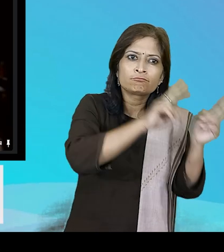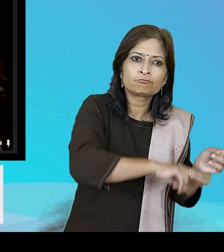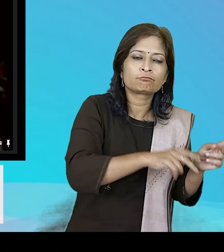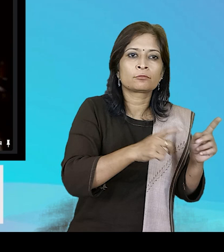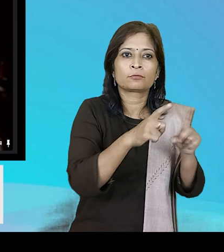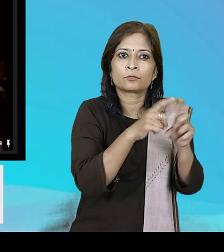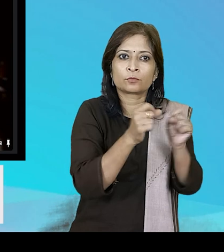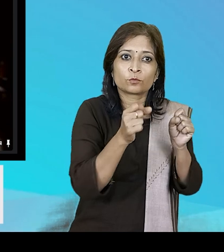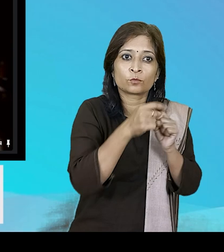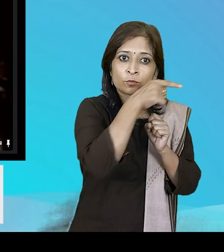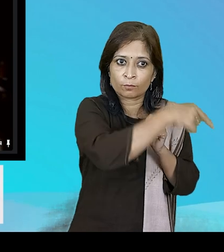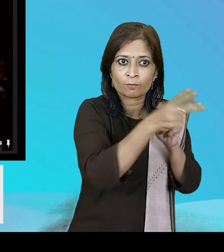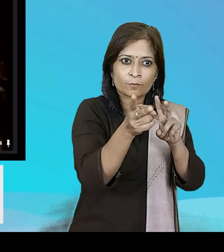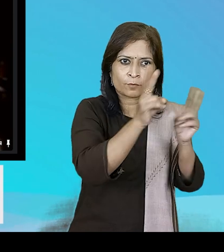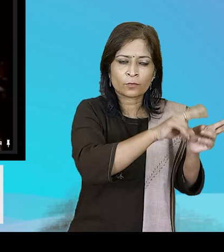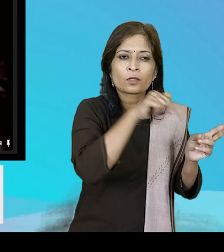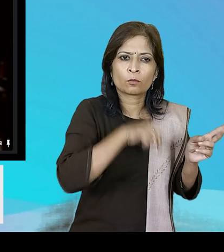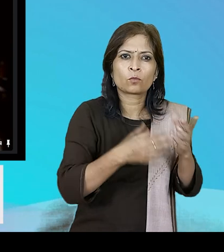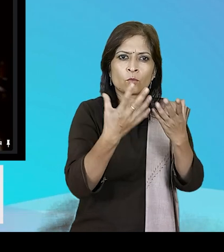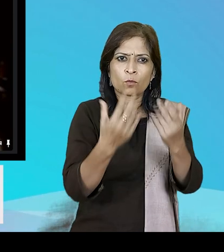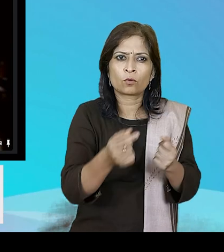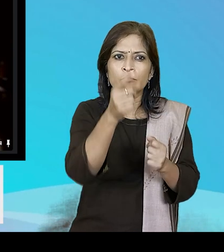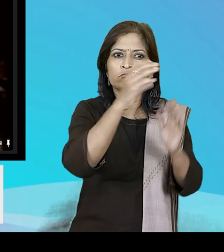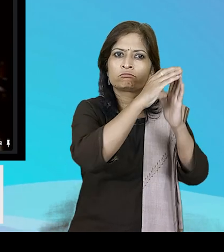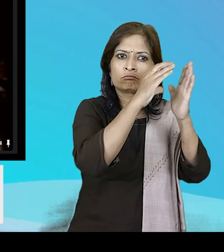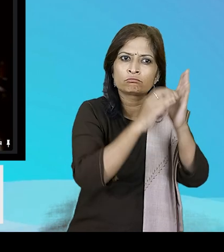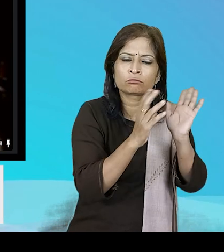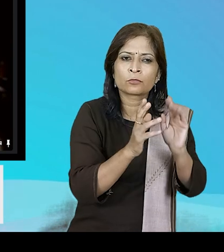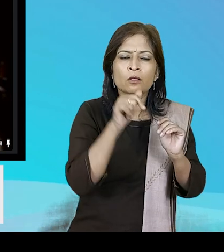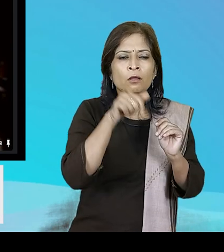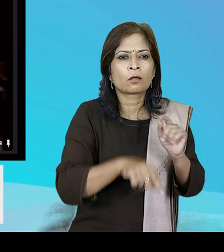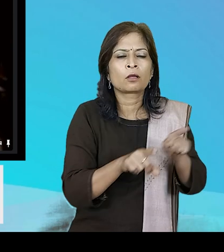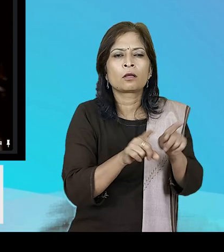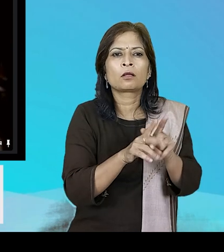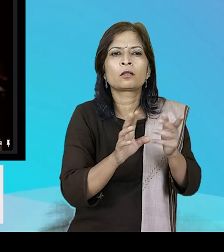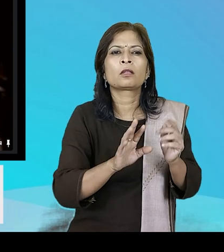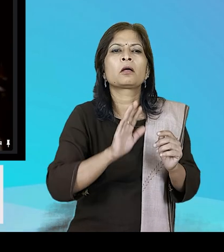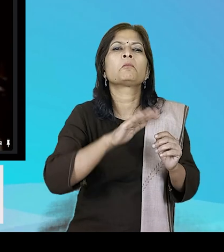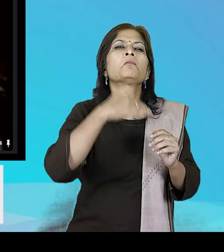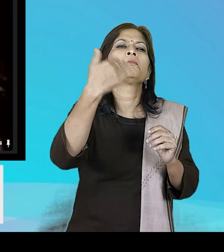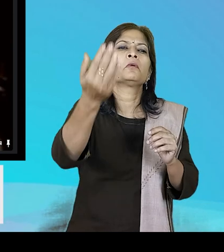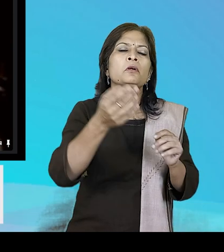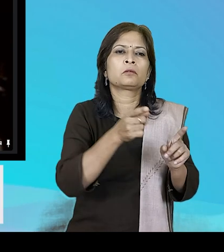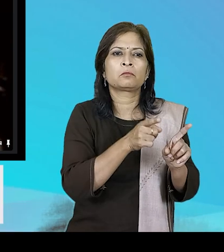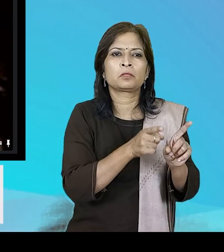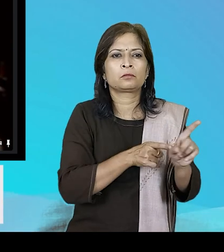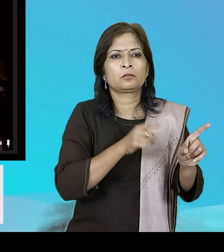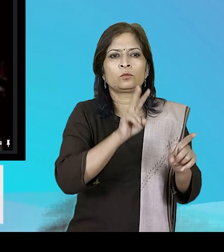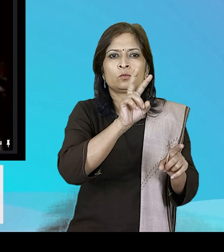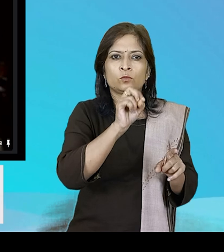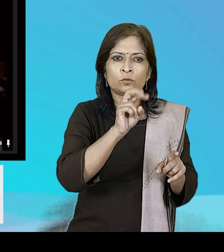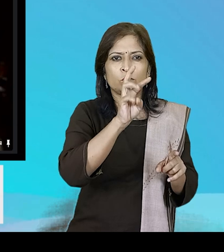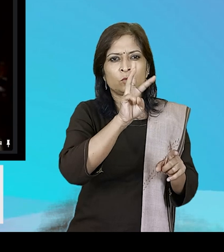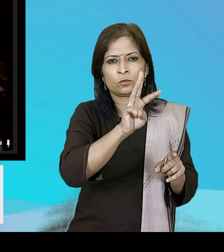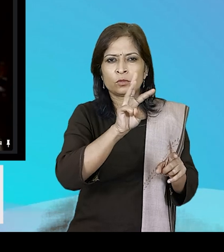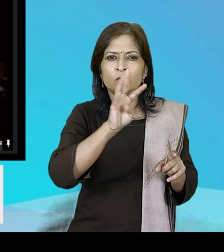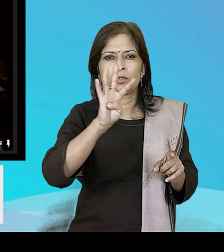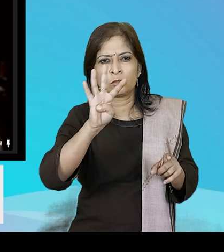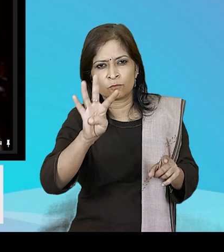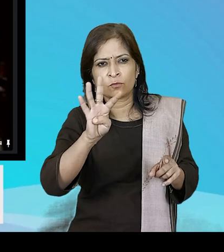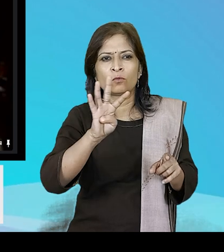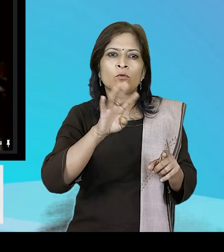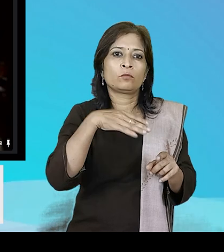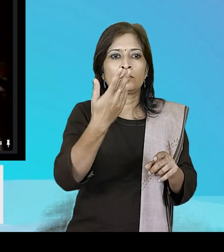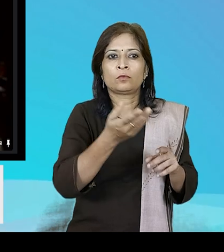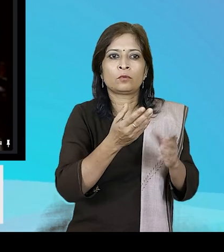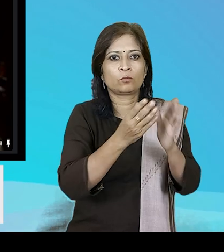oh, I would want to get my address changed, but my passport is expiring only in 2032. It's